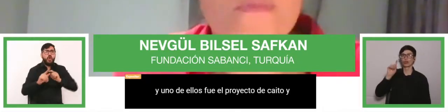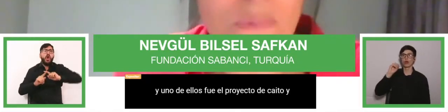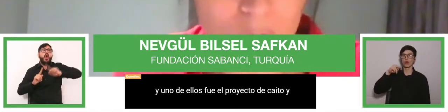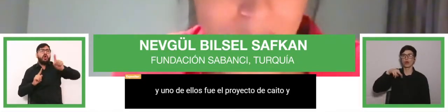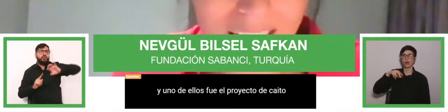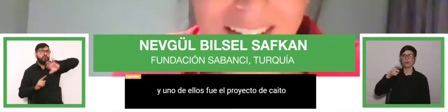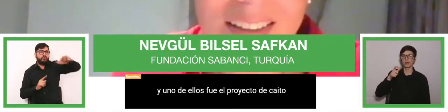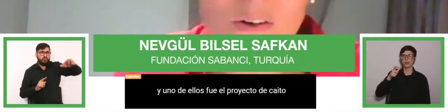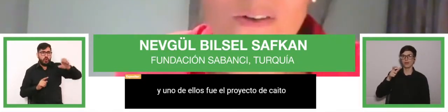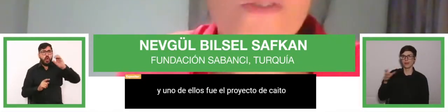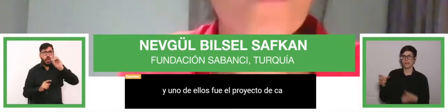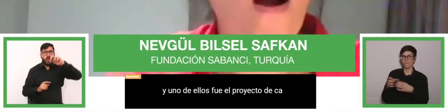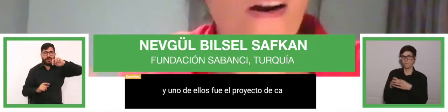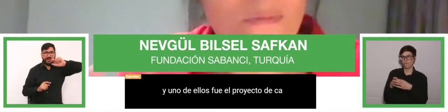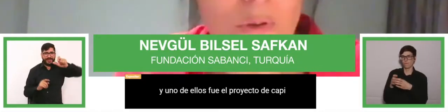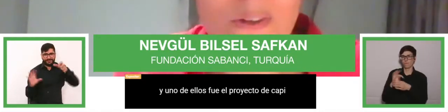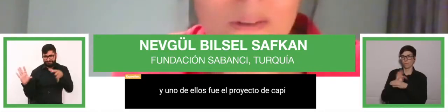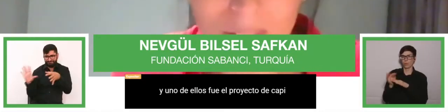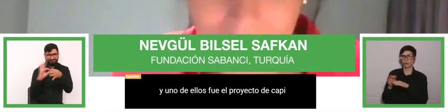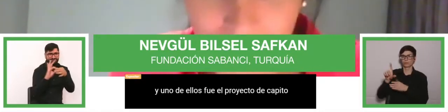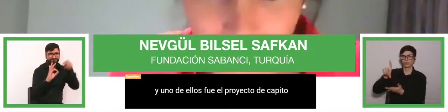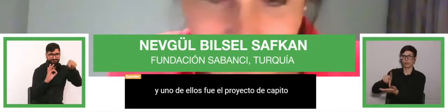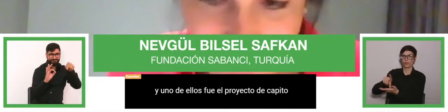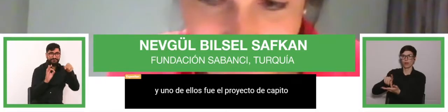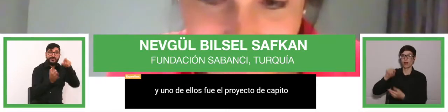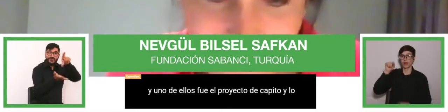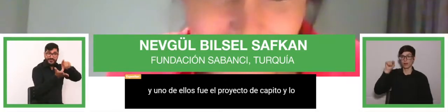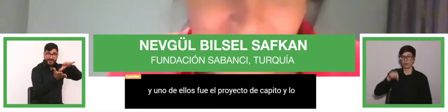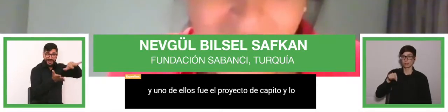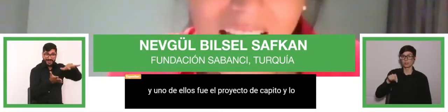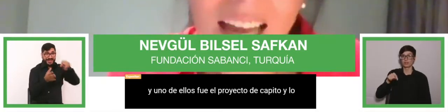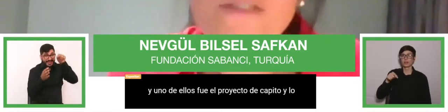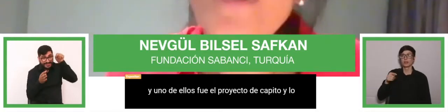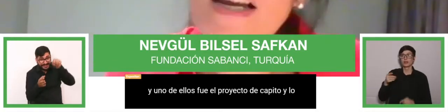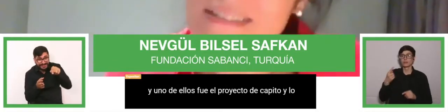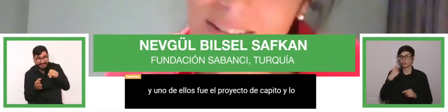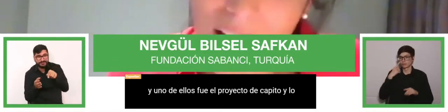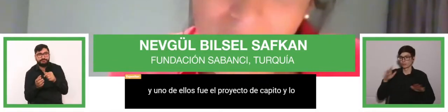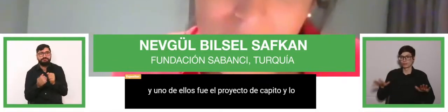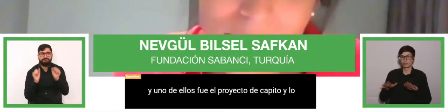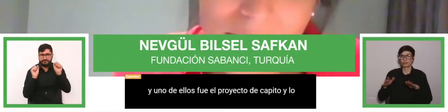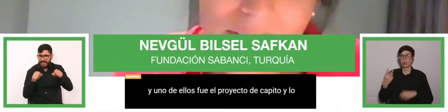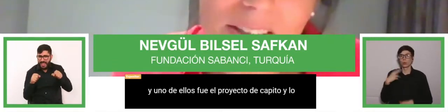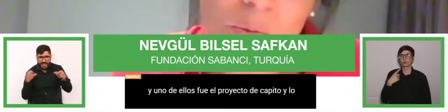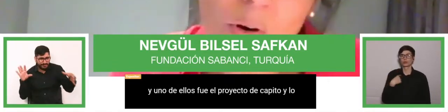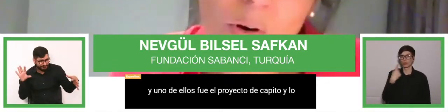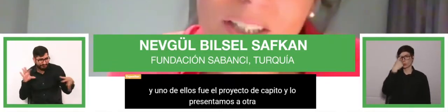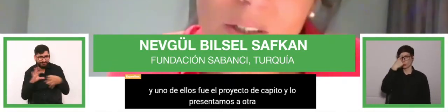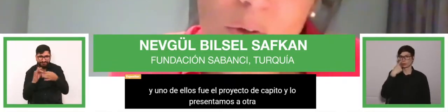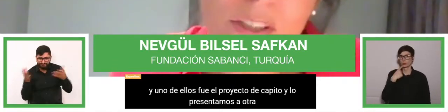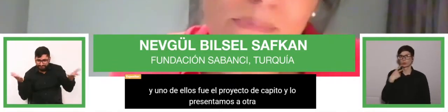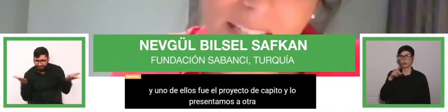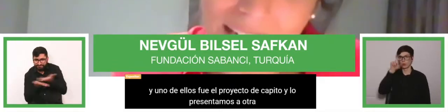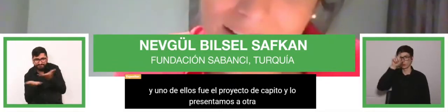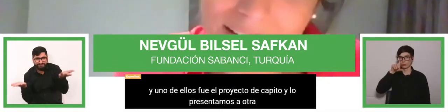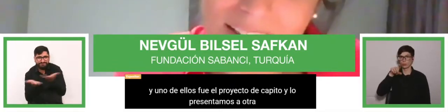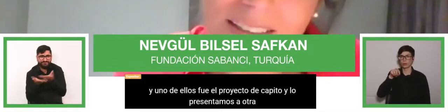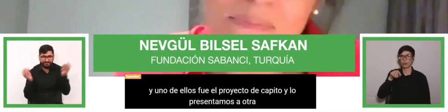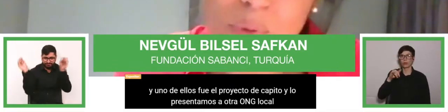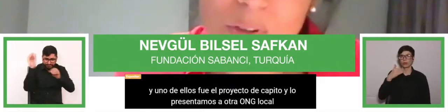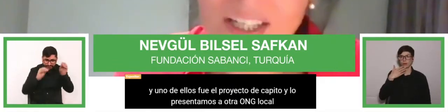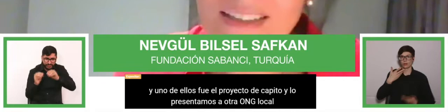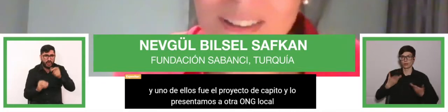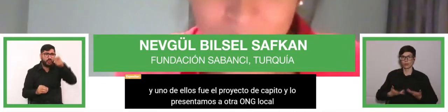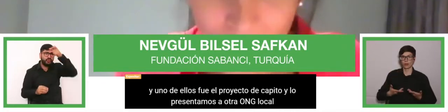a museum project, so to our museum in Turkey. And right now, they're working on replicating